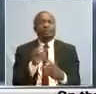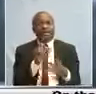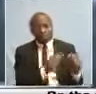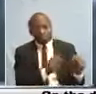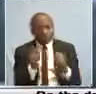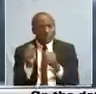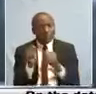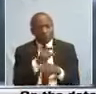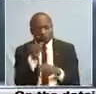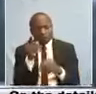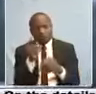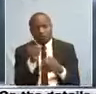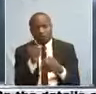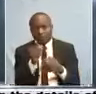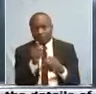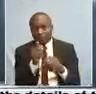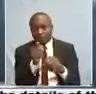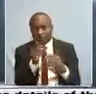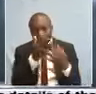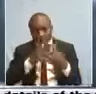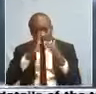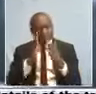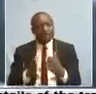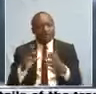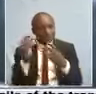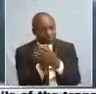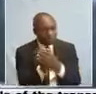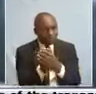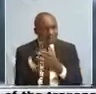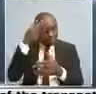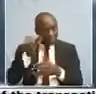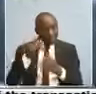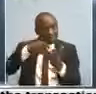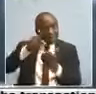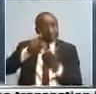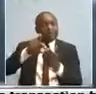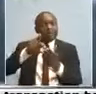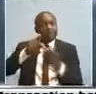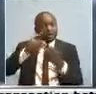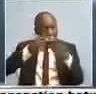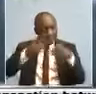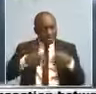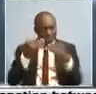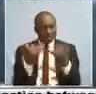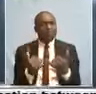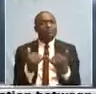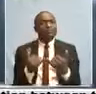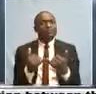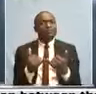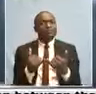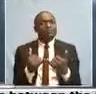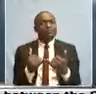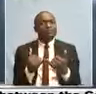transfer of those shares at a consideration. That is why the payment was made. Now,